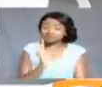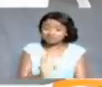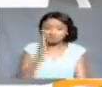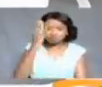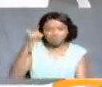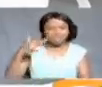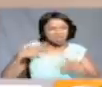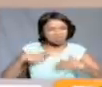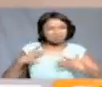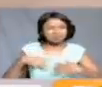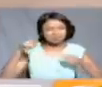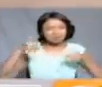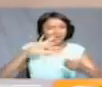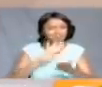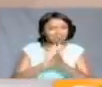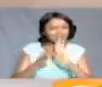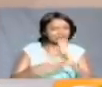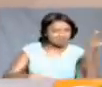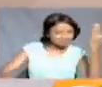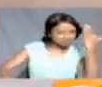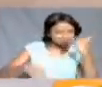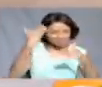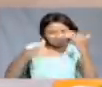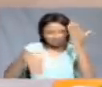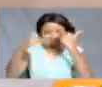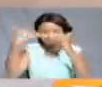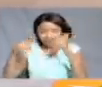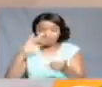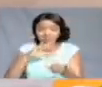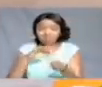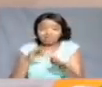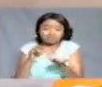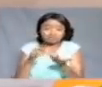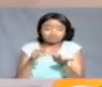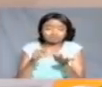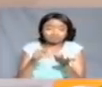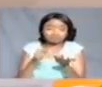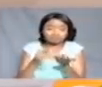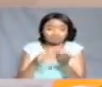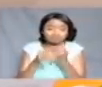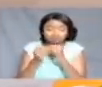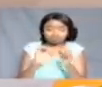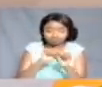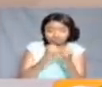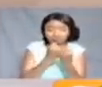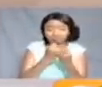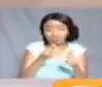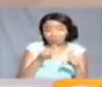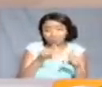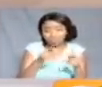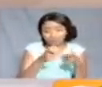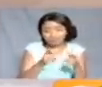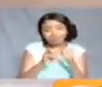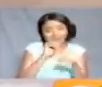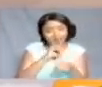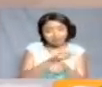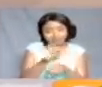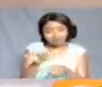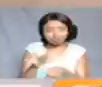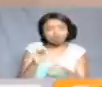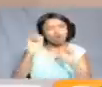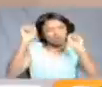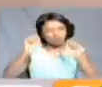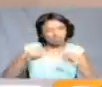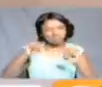careers out of social media influencing. And you work quite a bit with various brands, Boniface. How does one begin